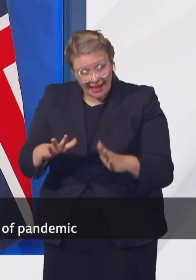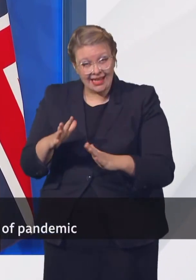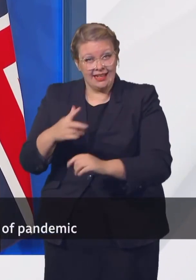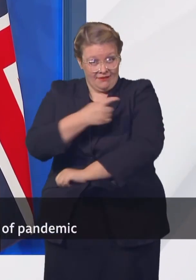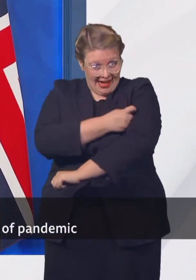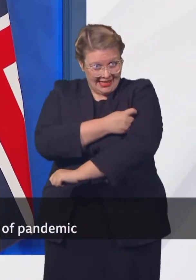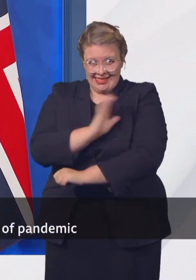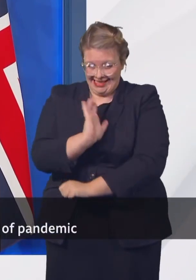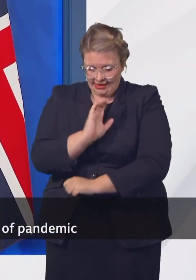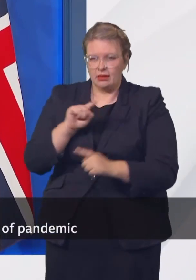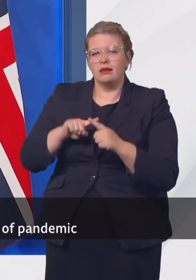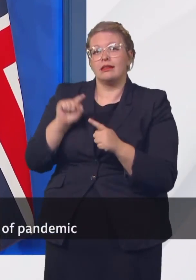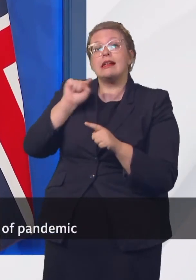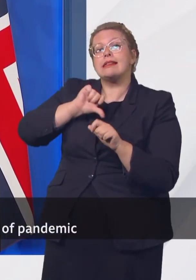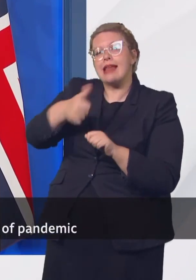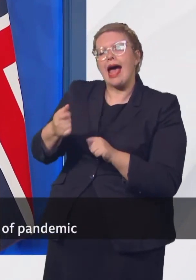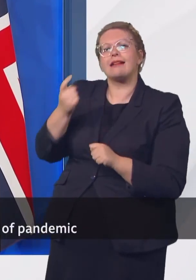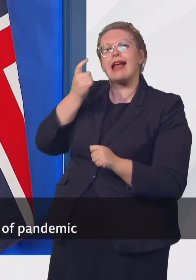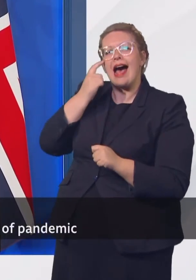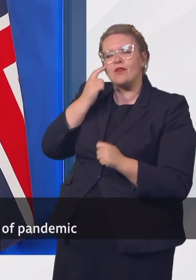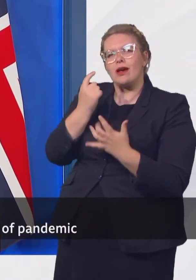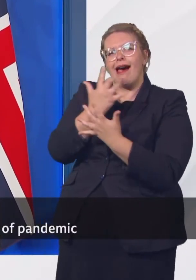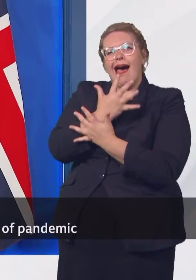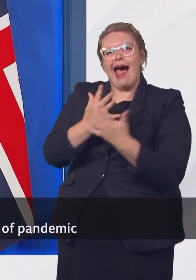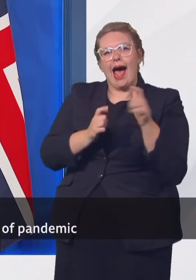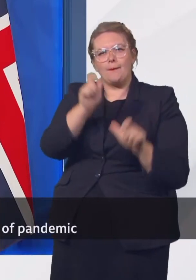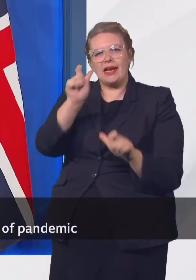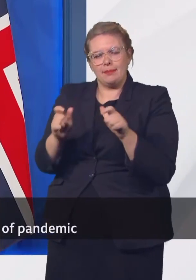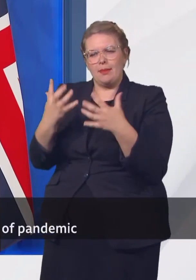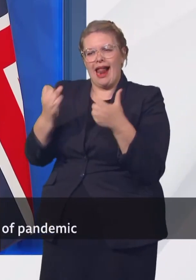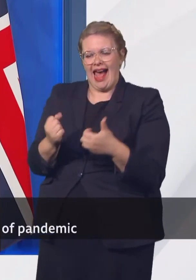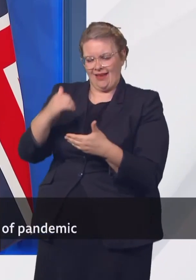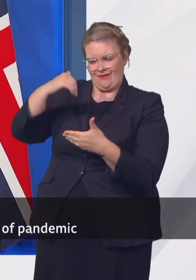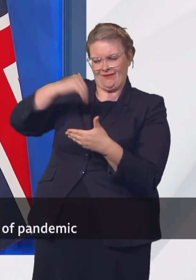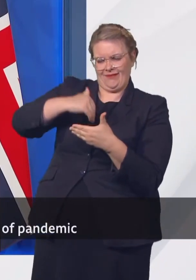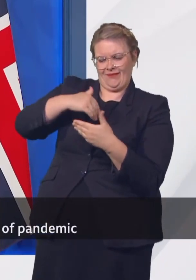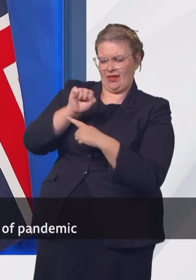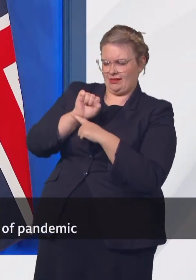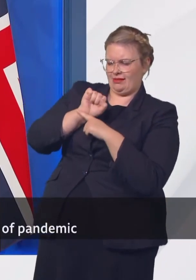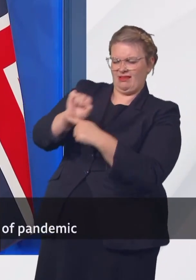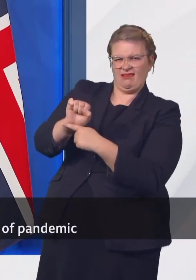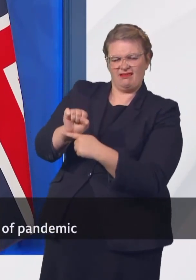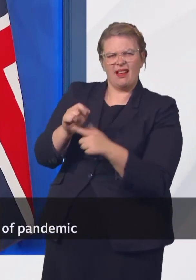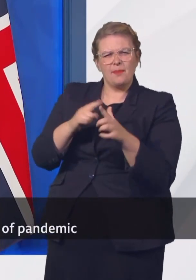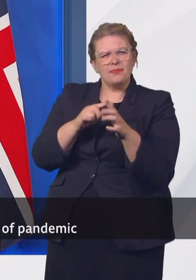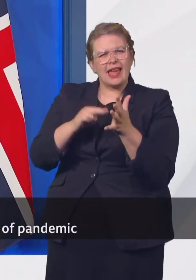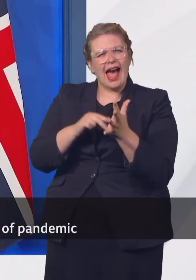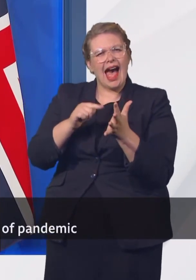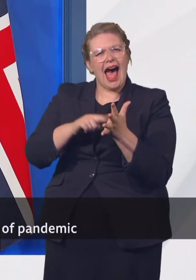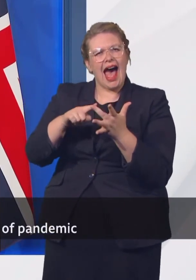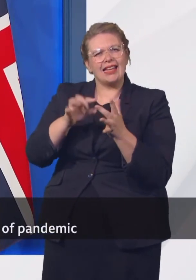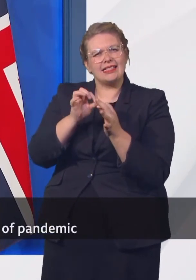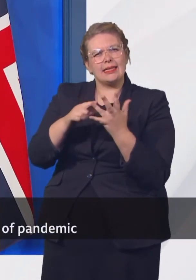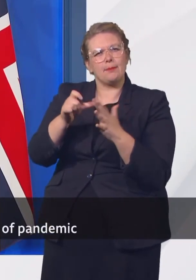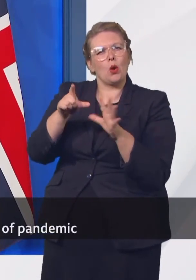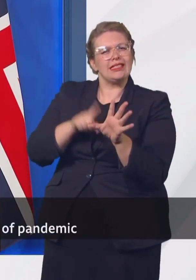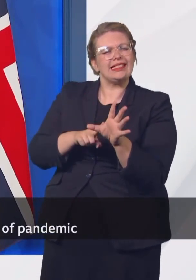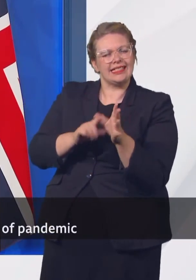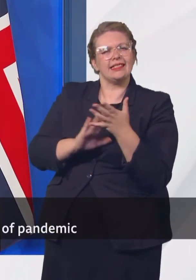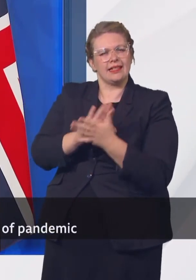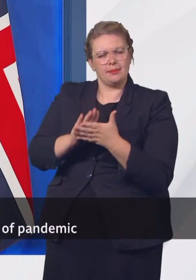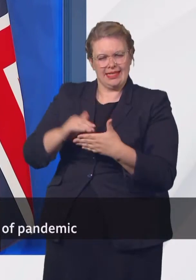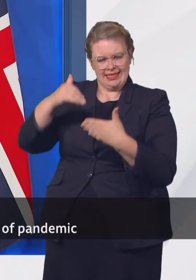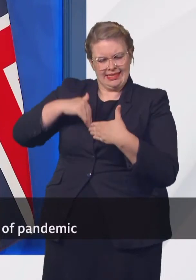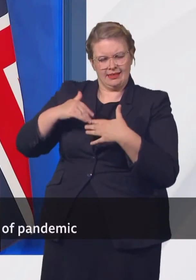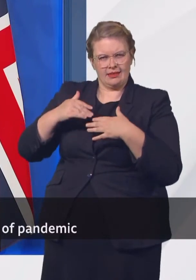antibodies that make the jab effective, these antibodies that protect you from coronavirus. This